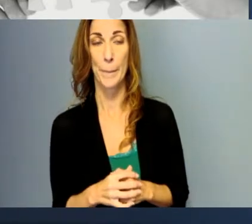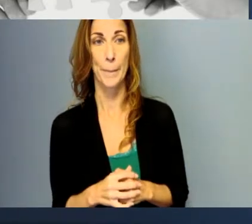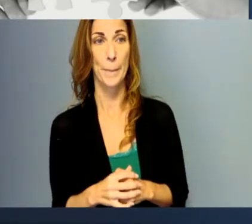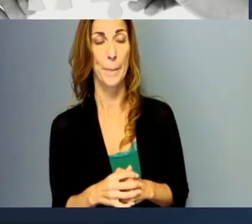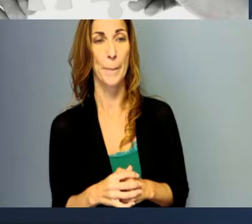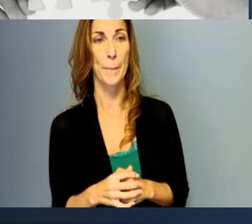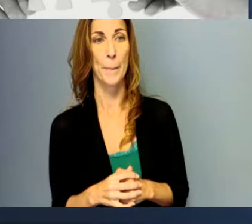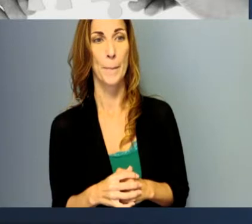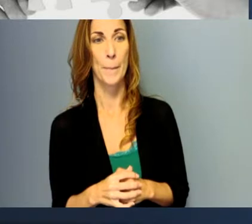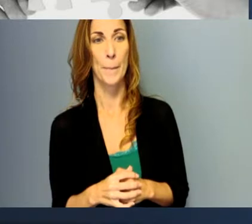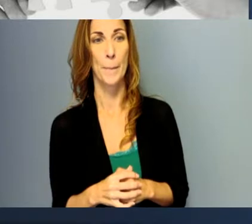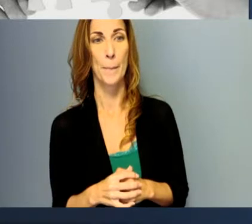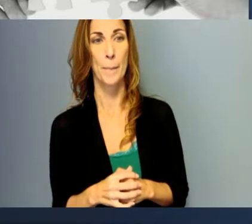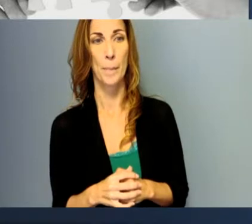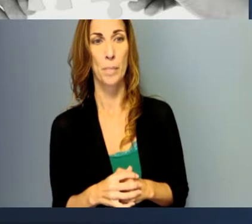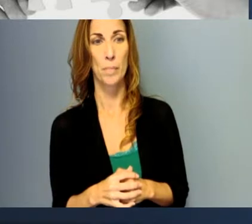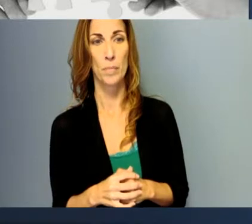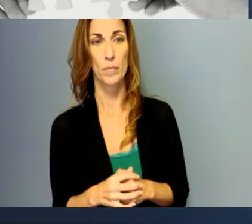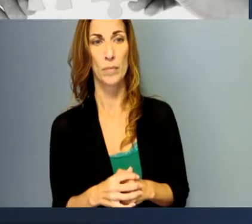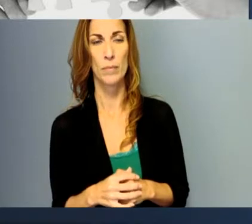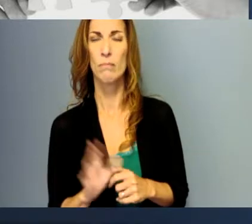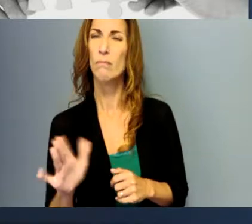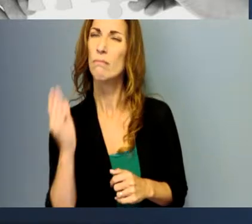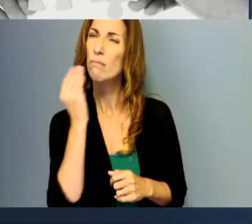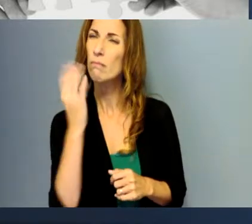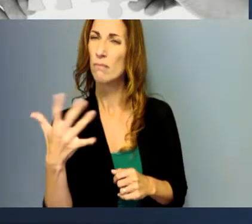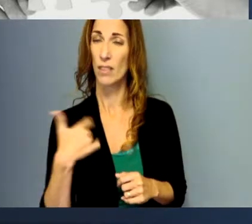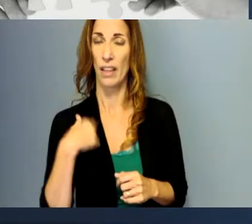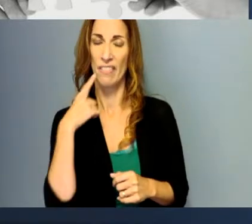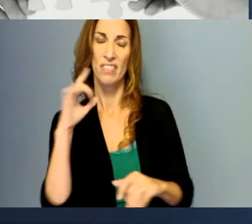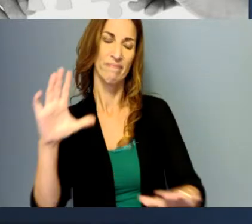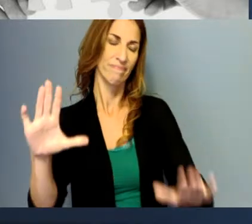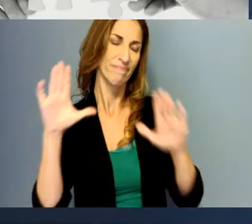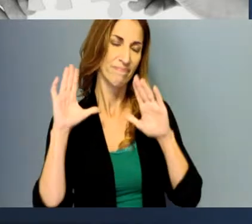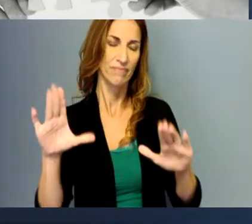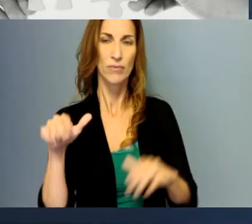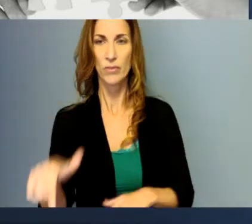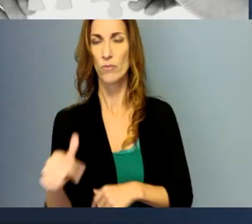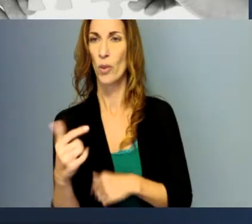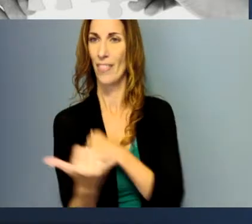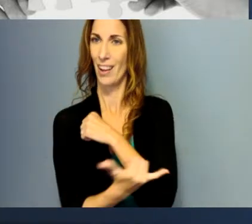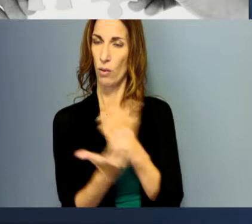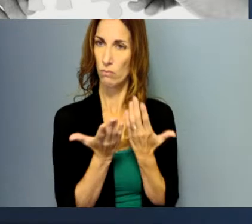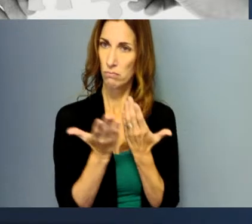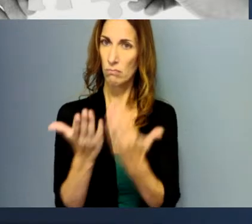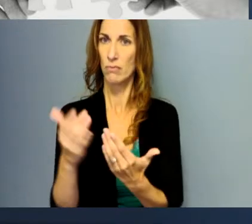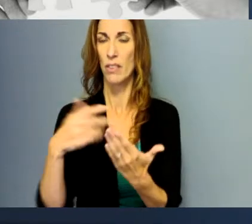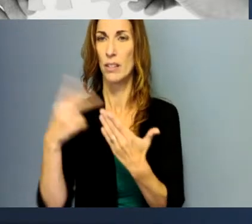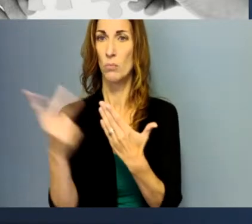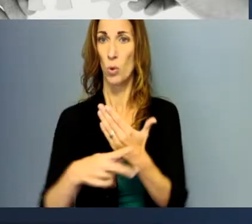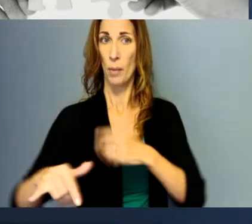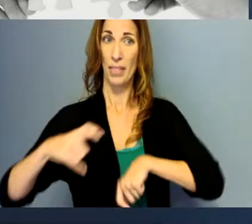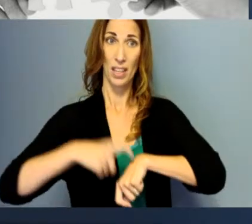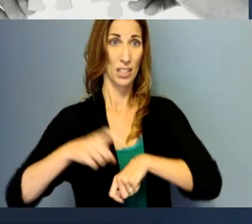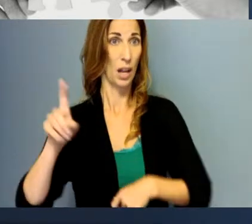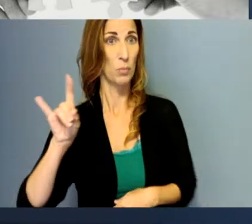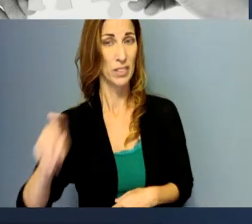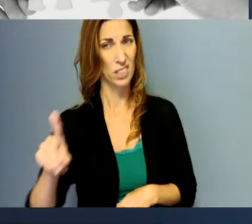I want to acknowledge that I think it was pretty remarkable for the county to bring this program forward in the time that we did.